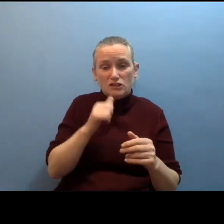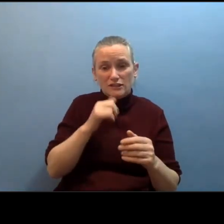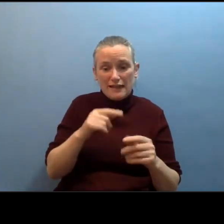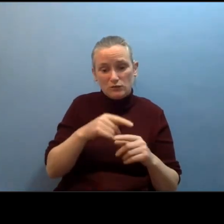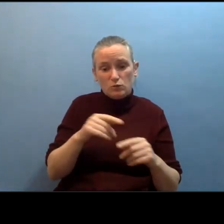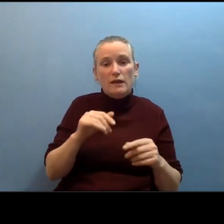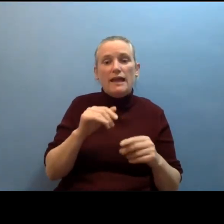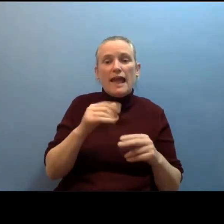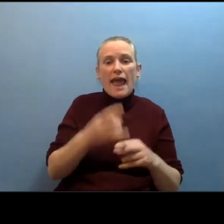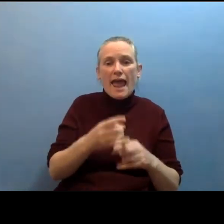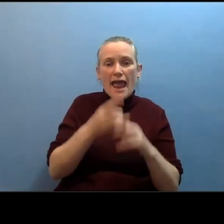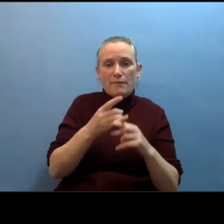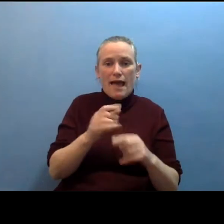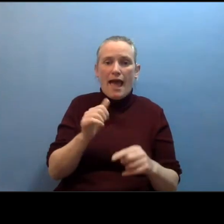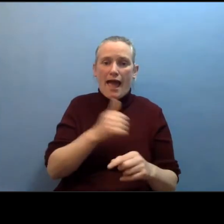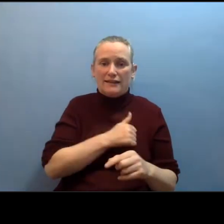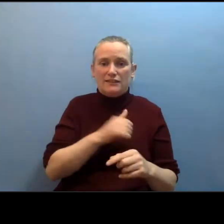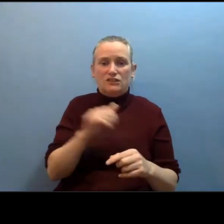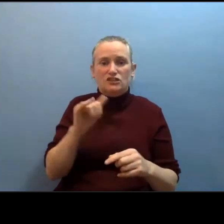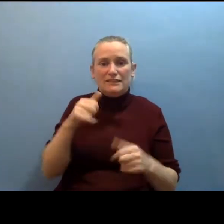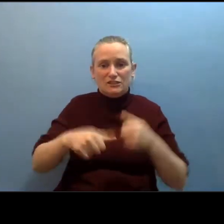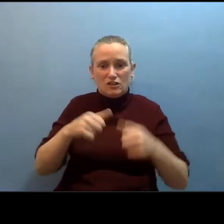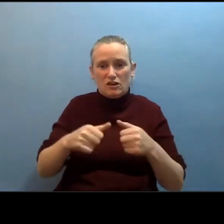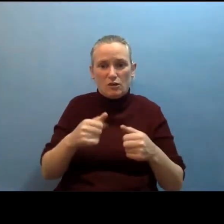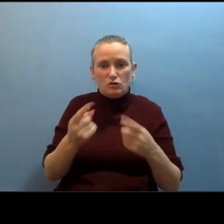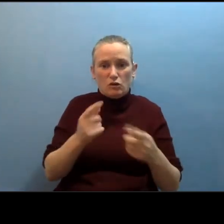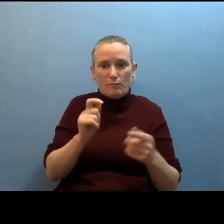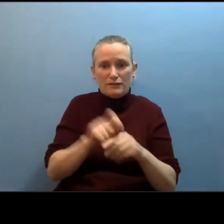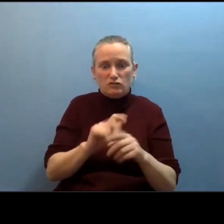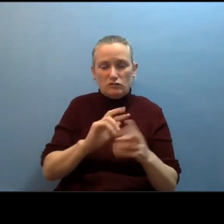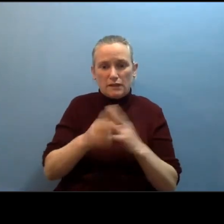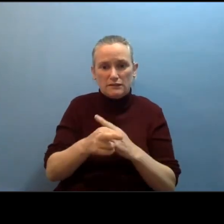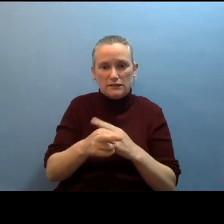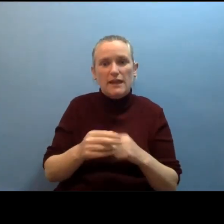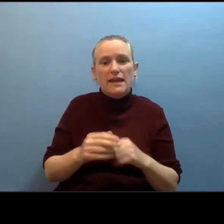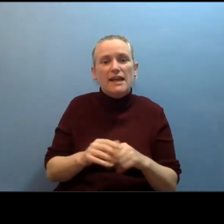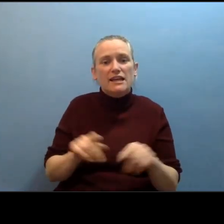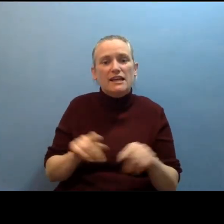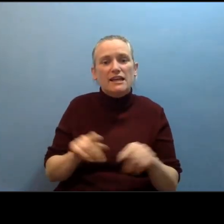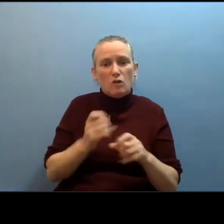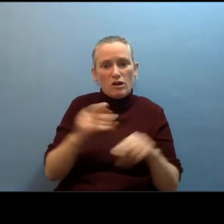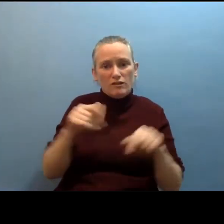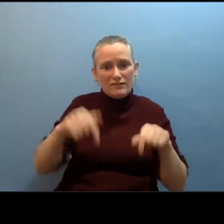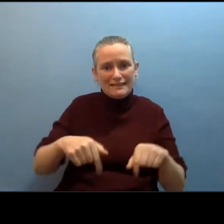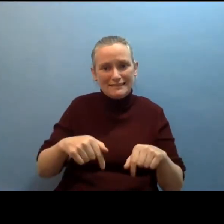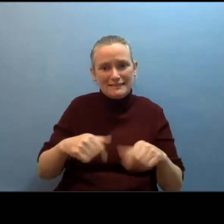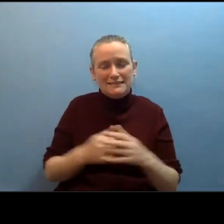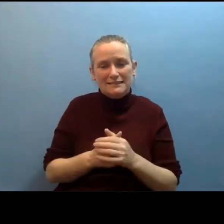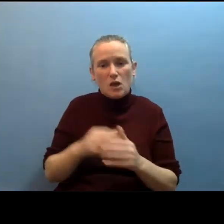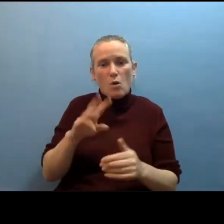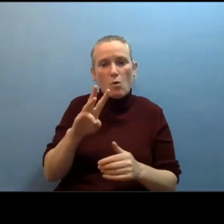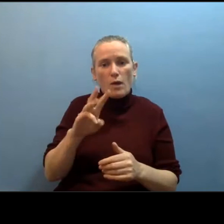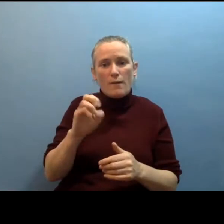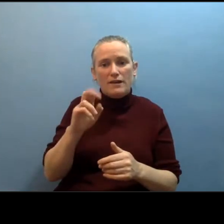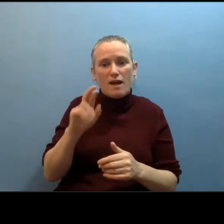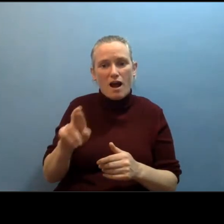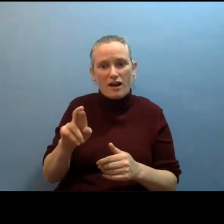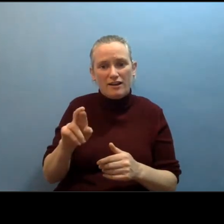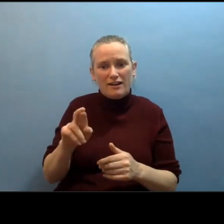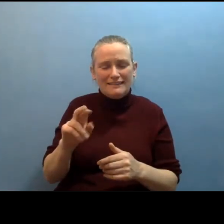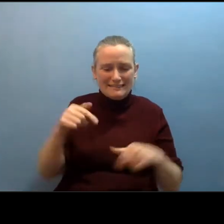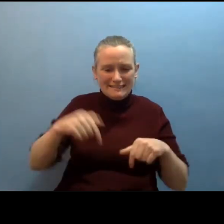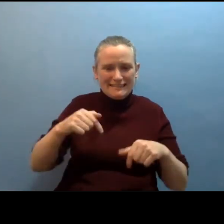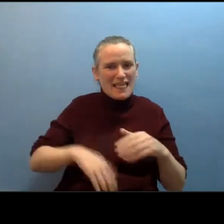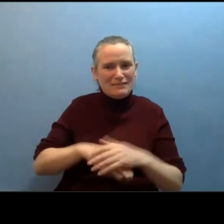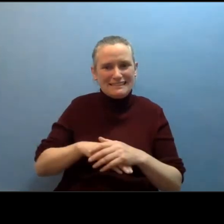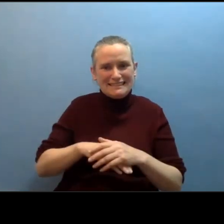best to respond. We do say with all of the webinars, you know, it's limited what we, you know,